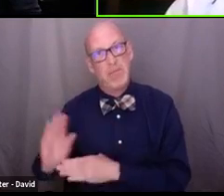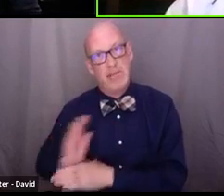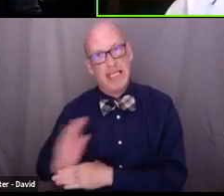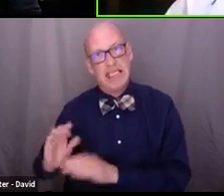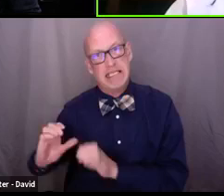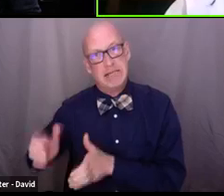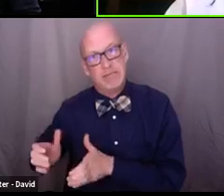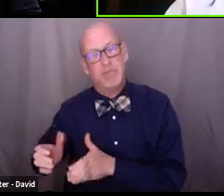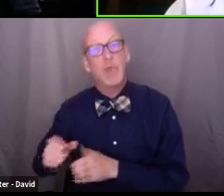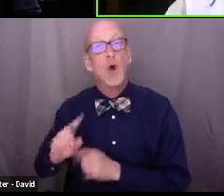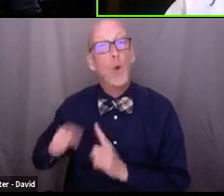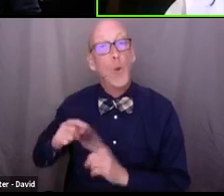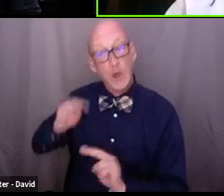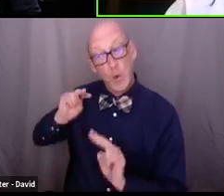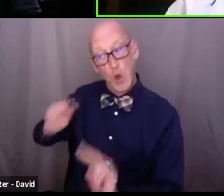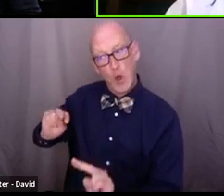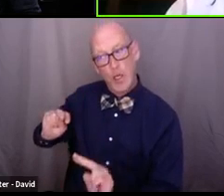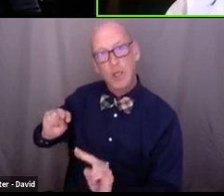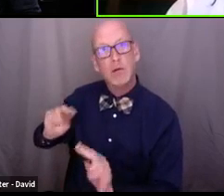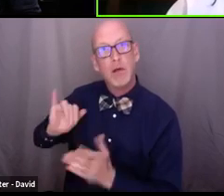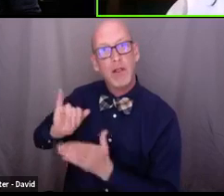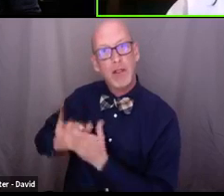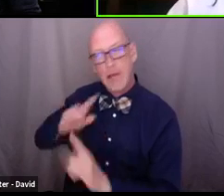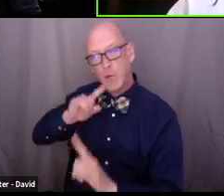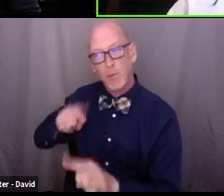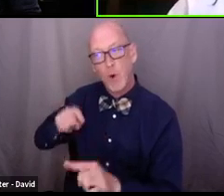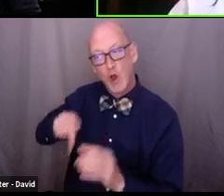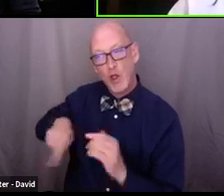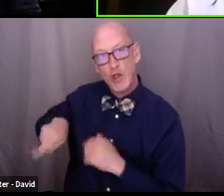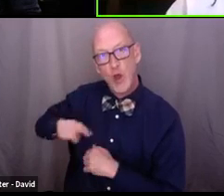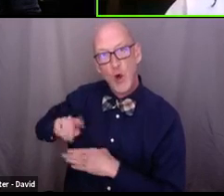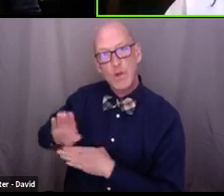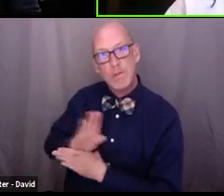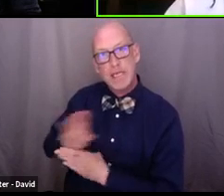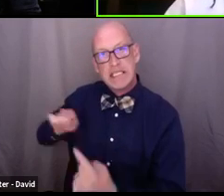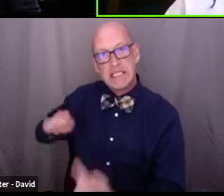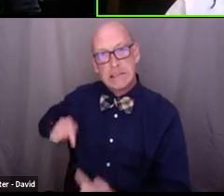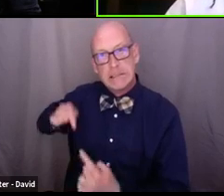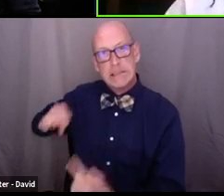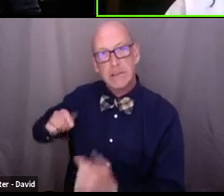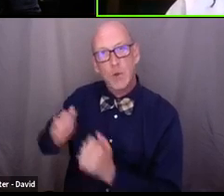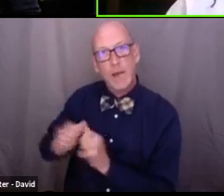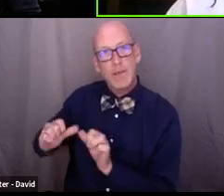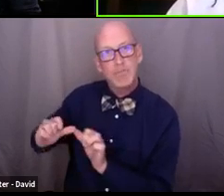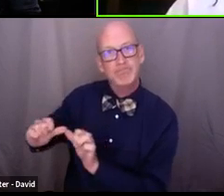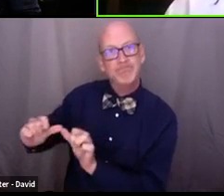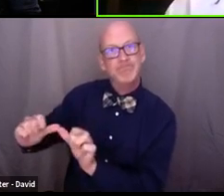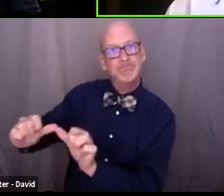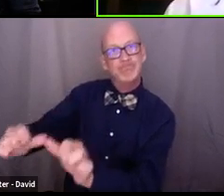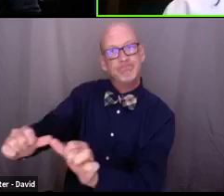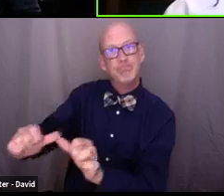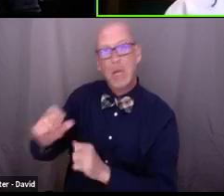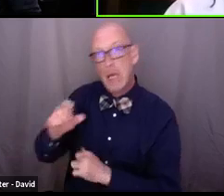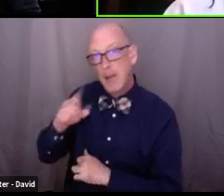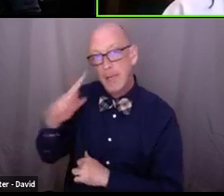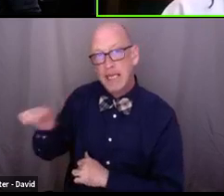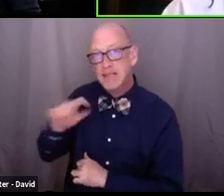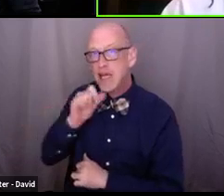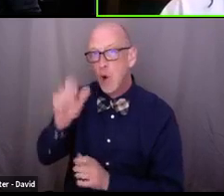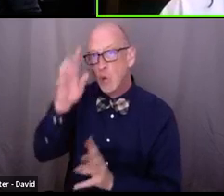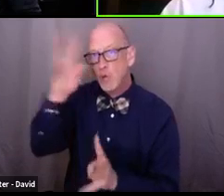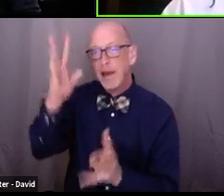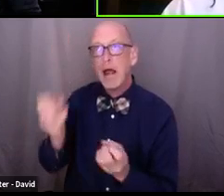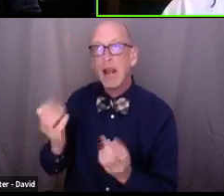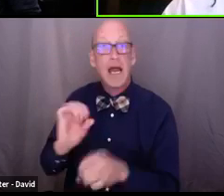when you look at that, those businesses typically struggle with sustainability because they don't create a lot of